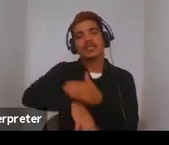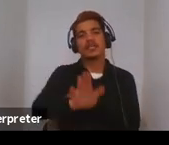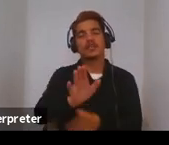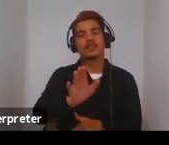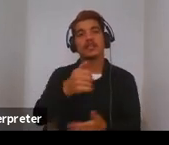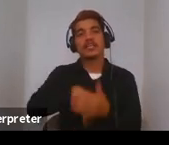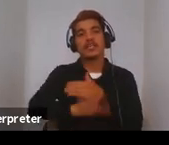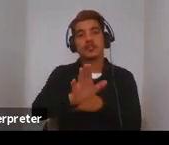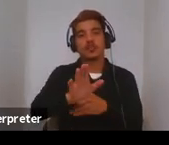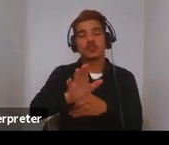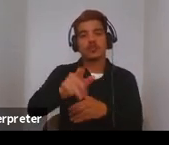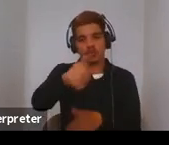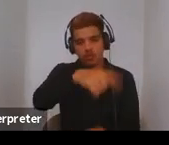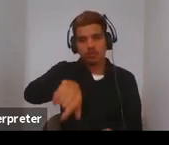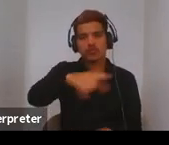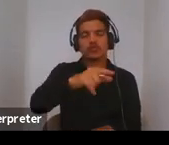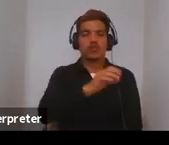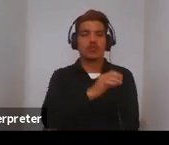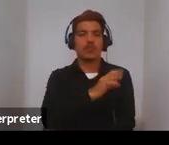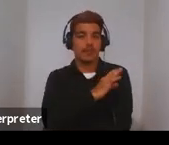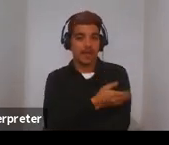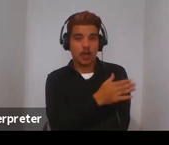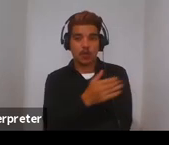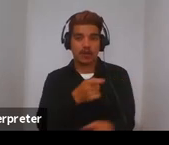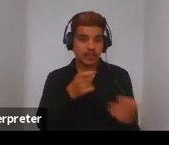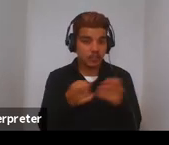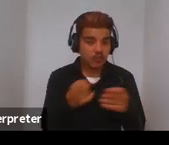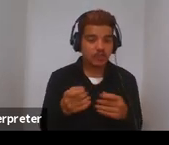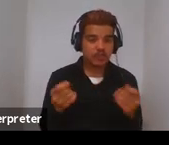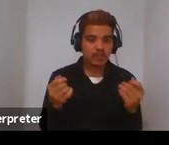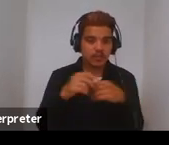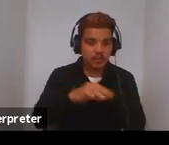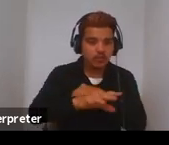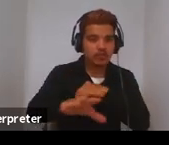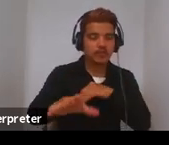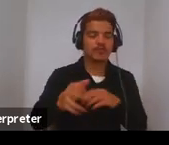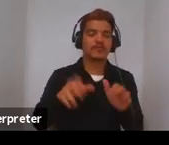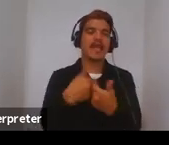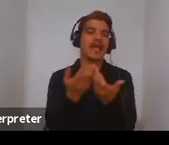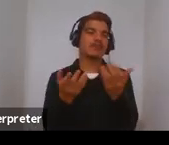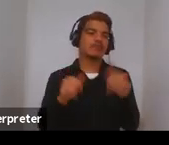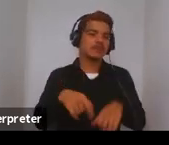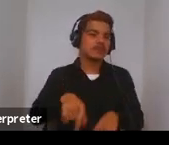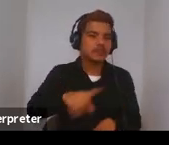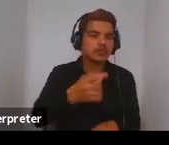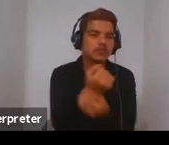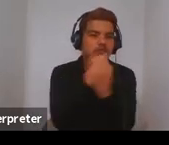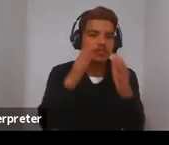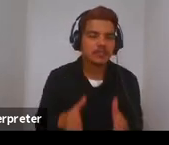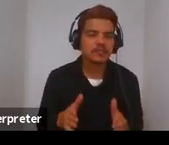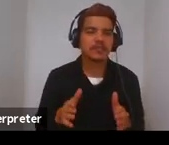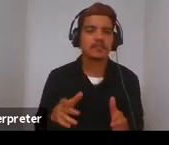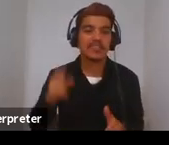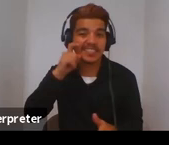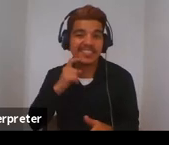in your circles of power and influence, when you can bring the issue of sexual violence and, well, how do you think survivors of sexual violence